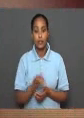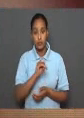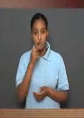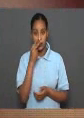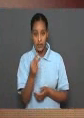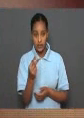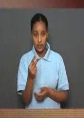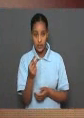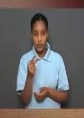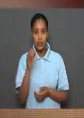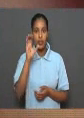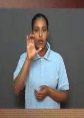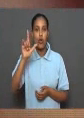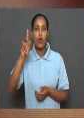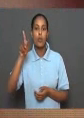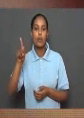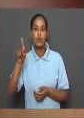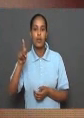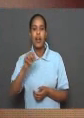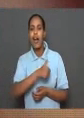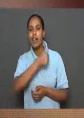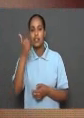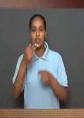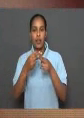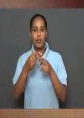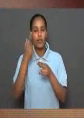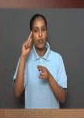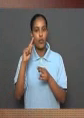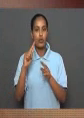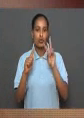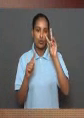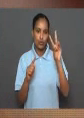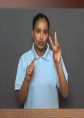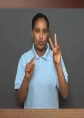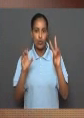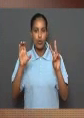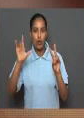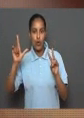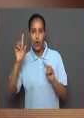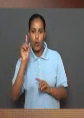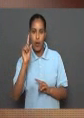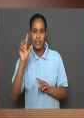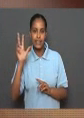As you can see, chloroprene is the other name for